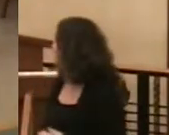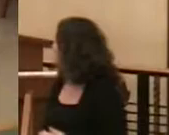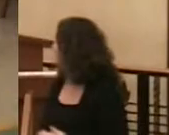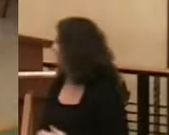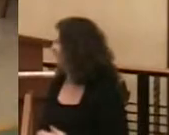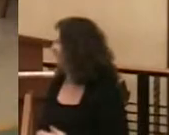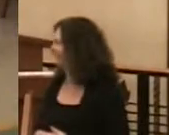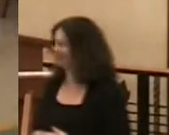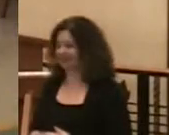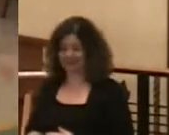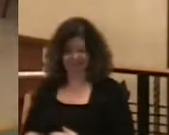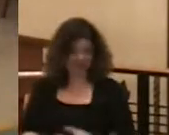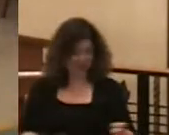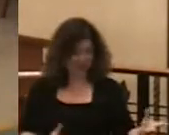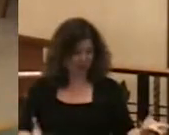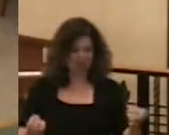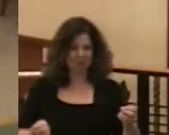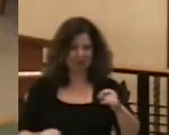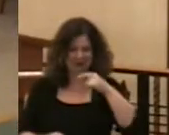Do you want candy?